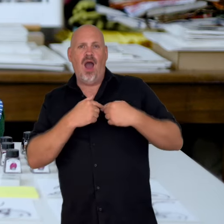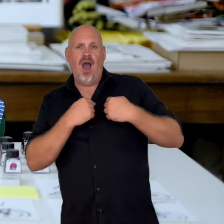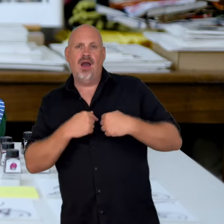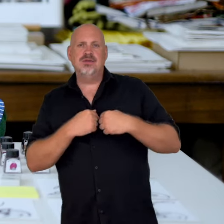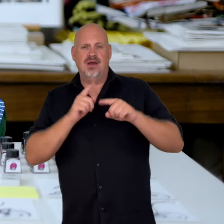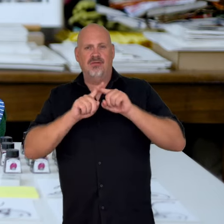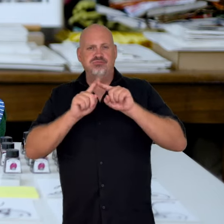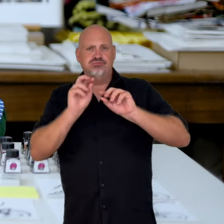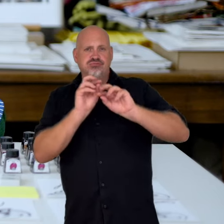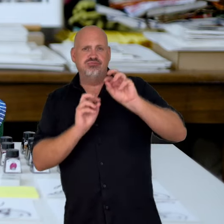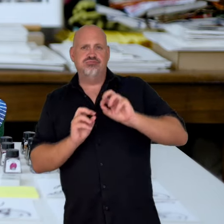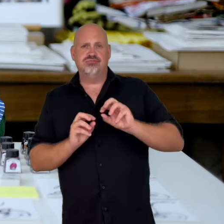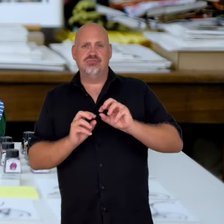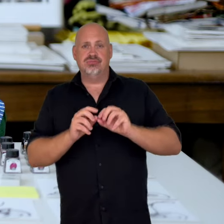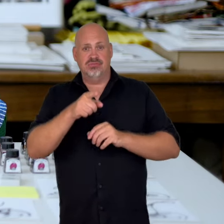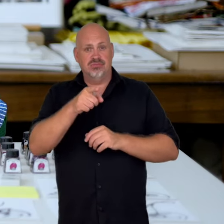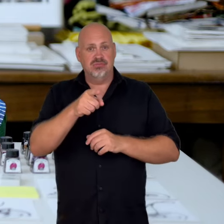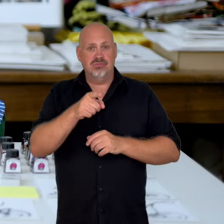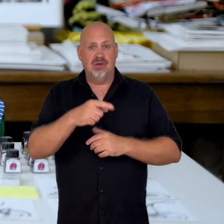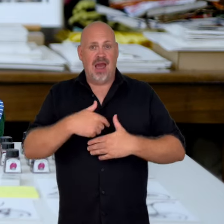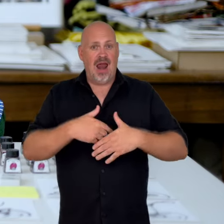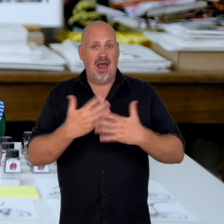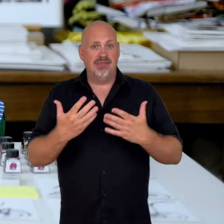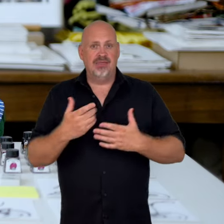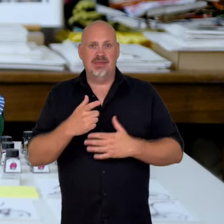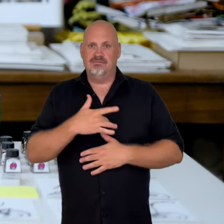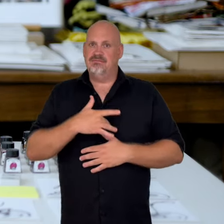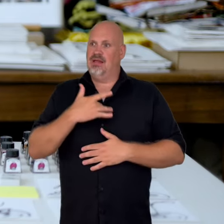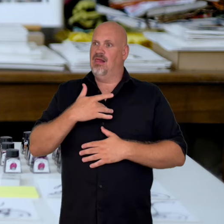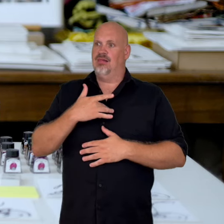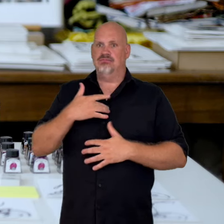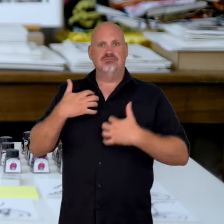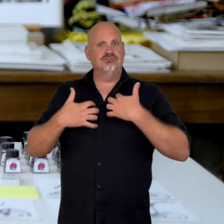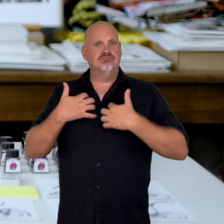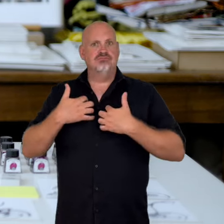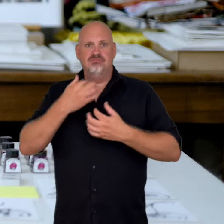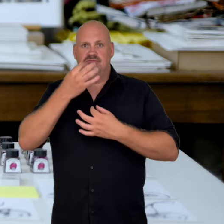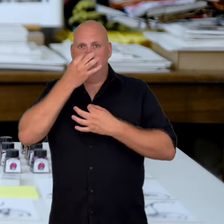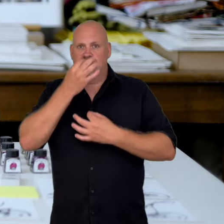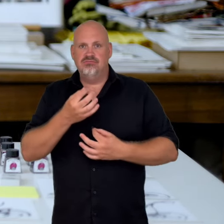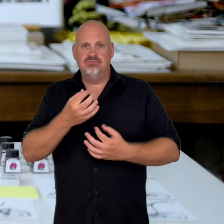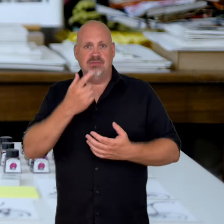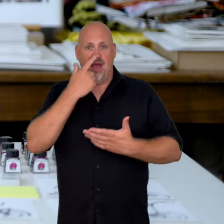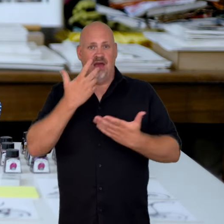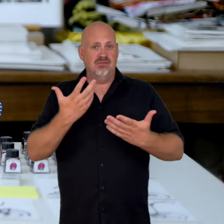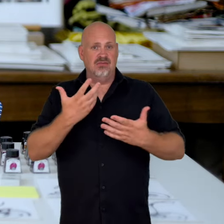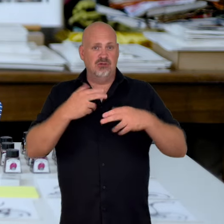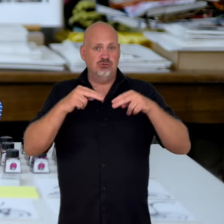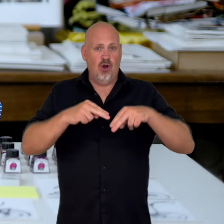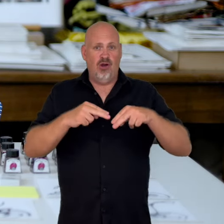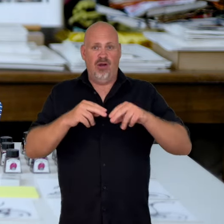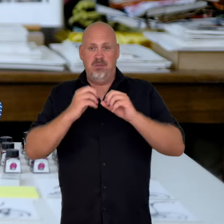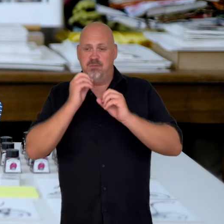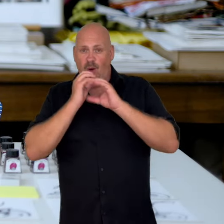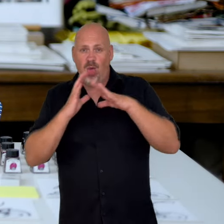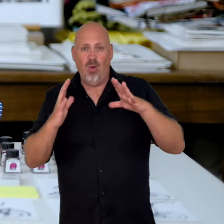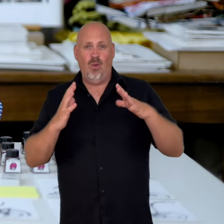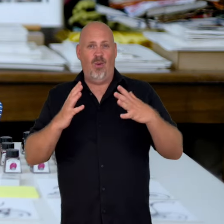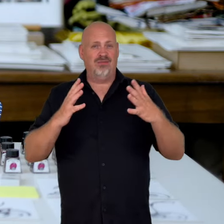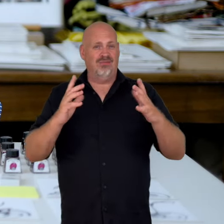and designers can fill in with little feathers, flowers, hearts, other motifs. So if there's anything that